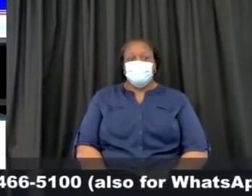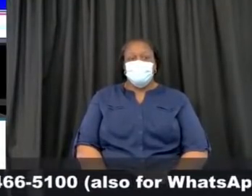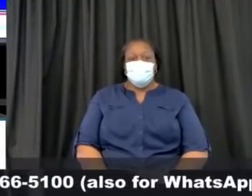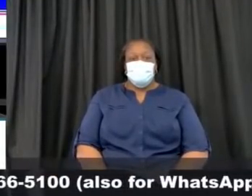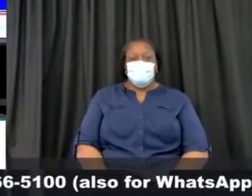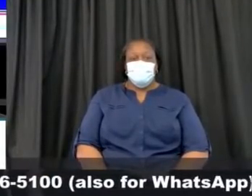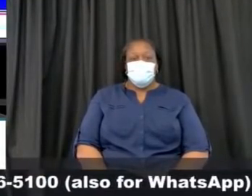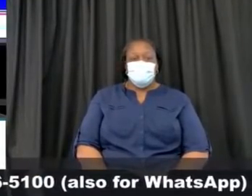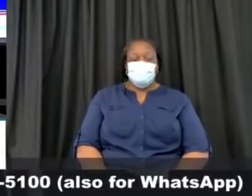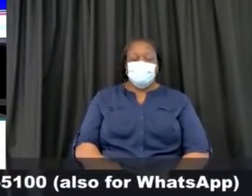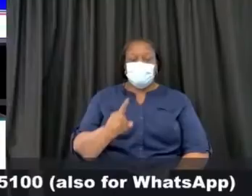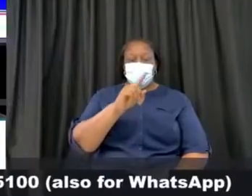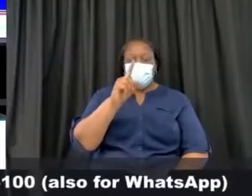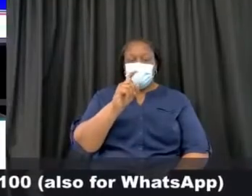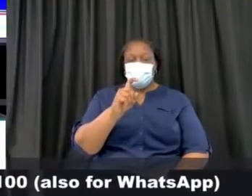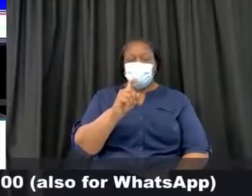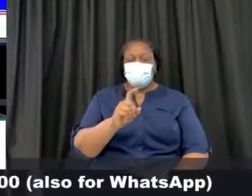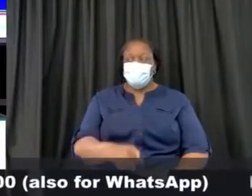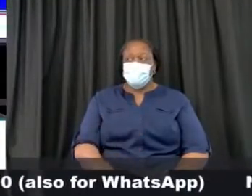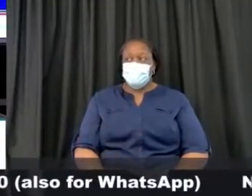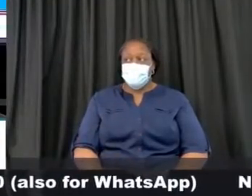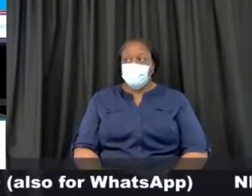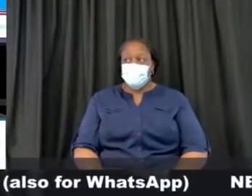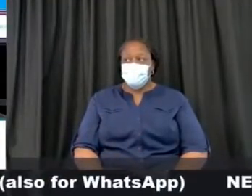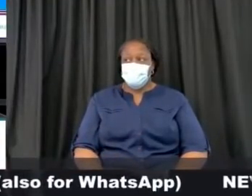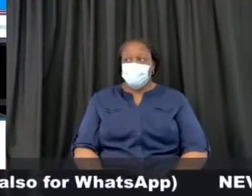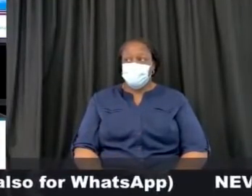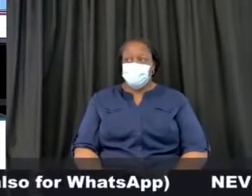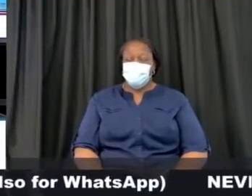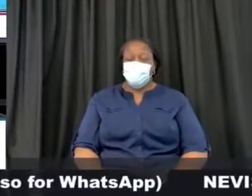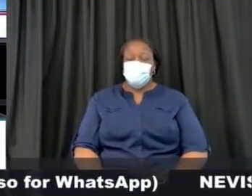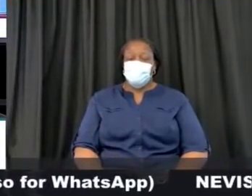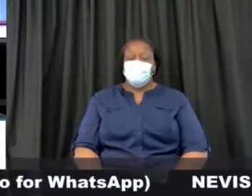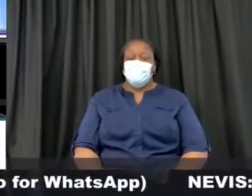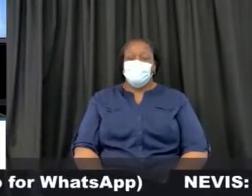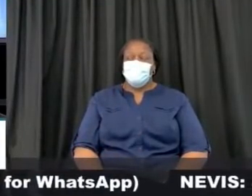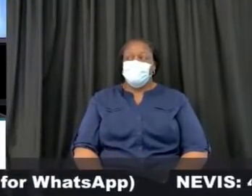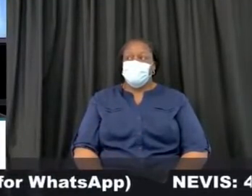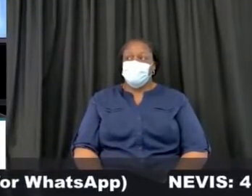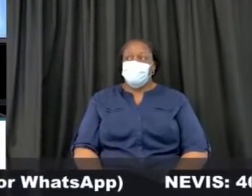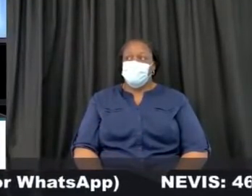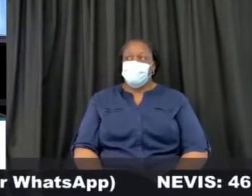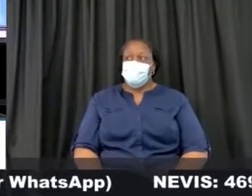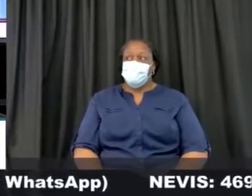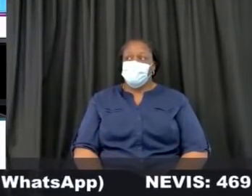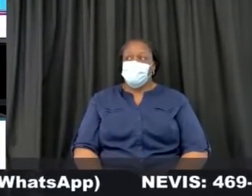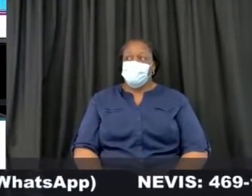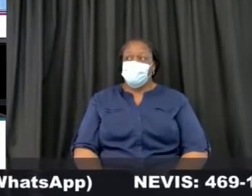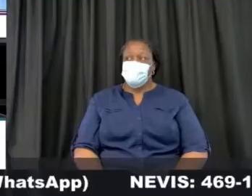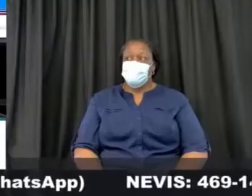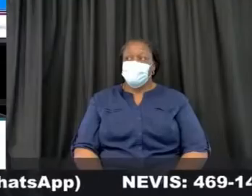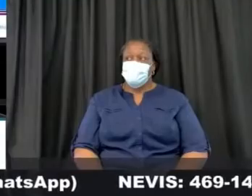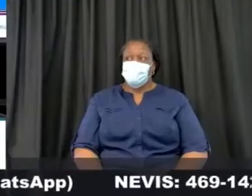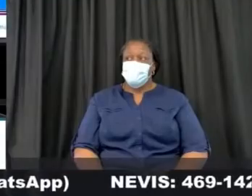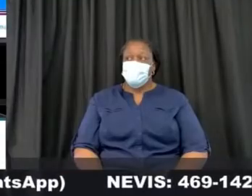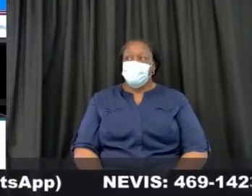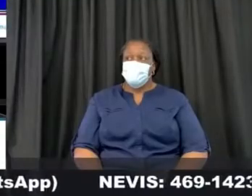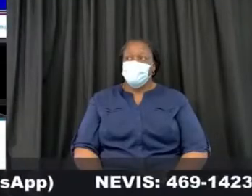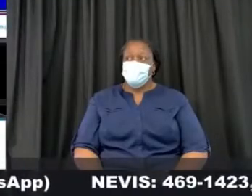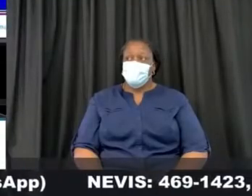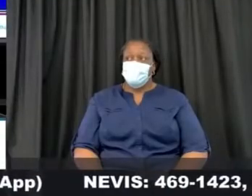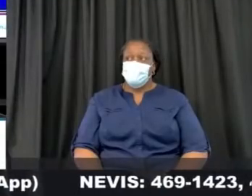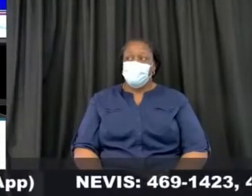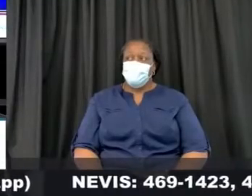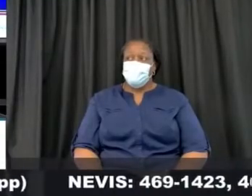close. Can someone explain, again, what is the science saying about the viral load